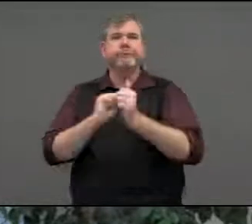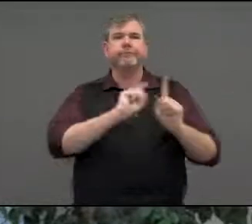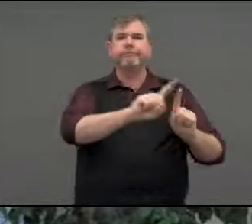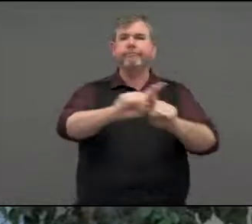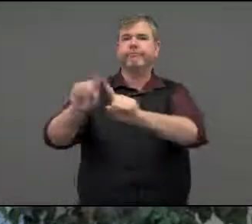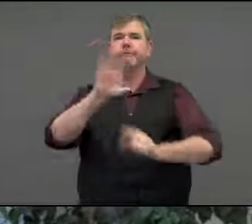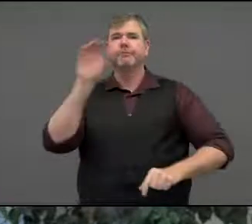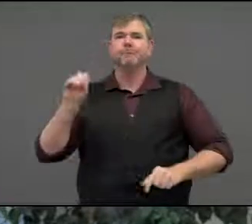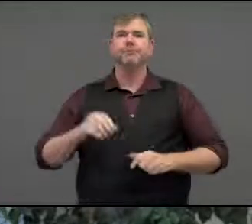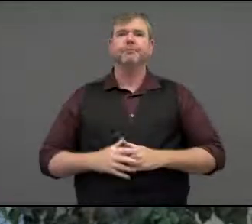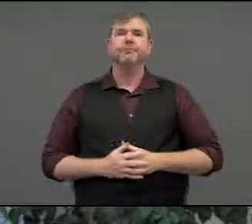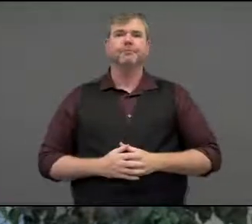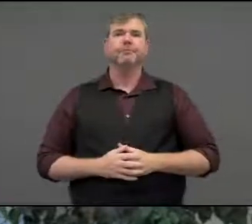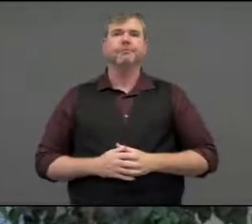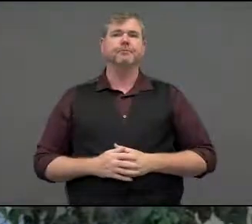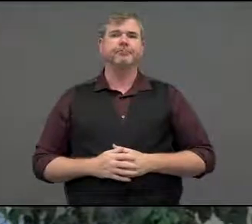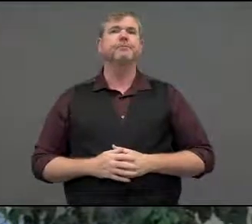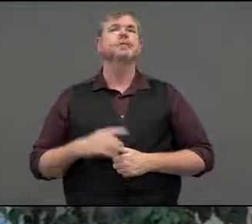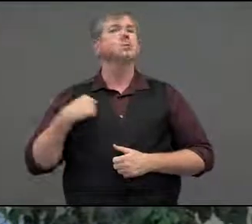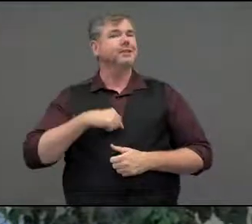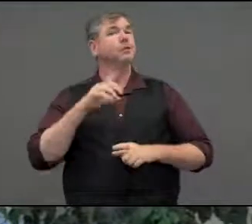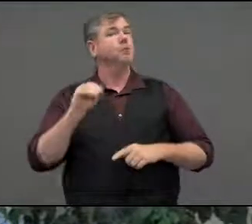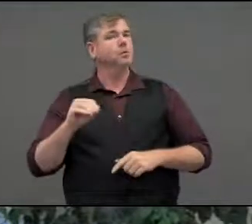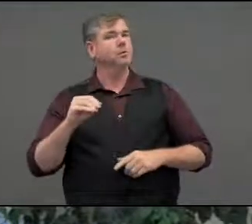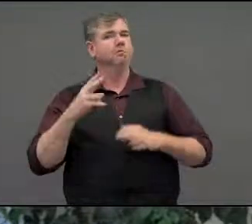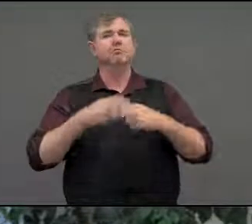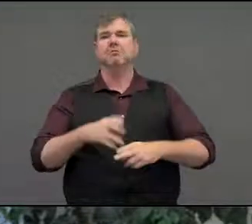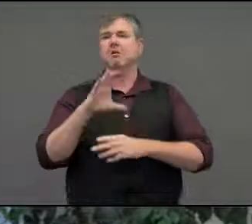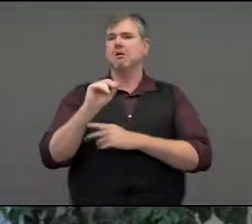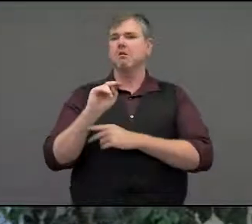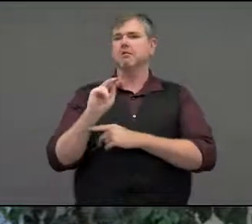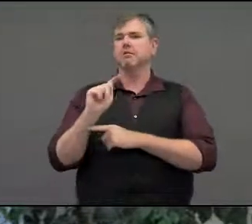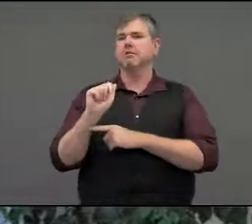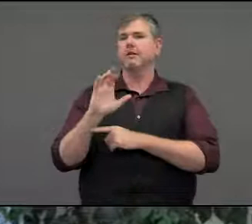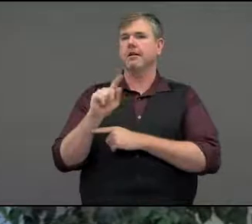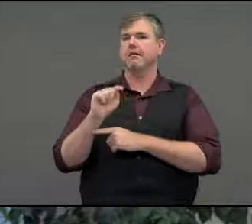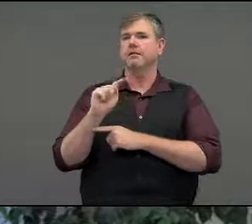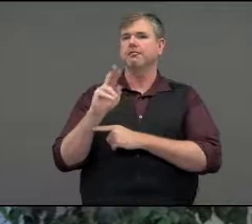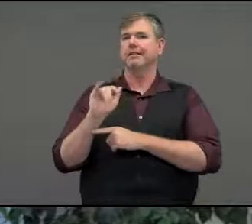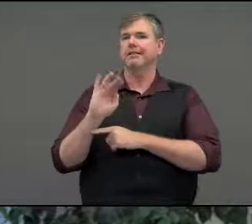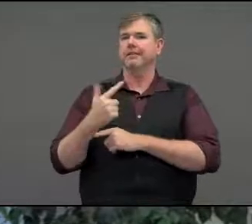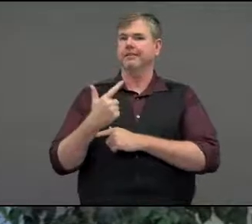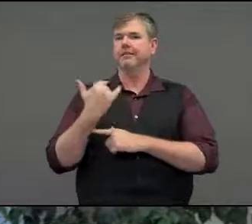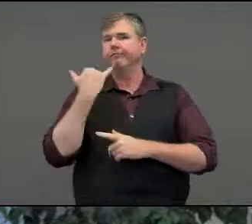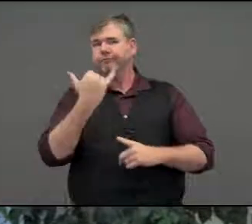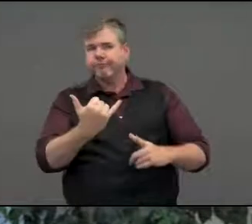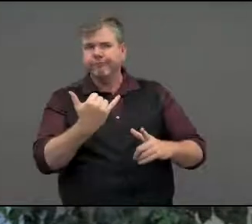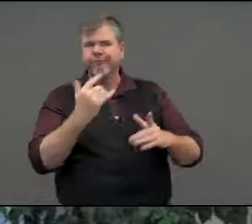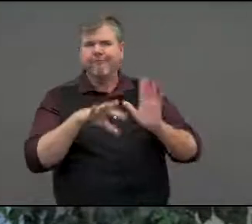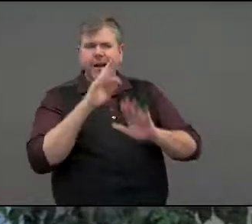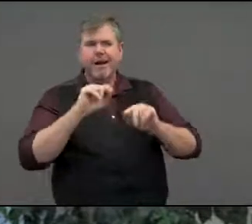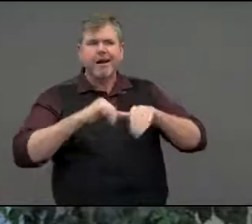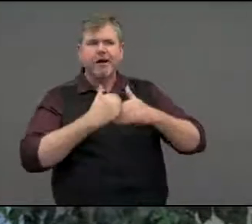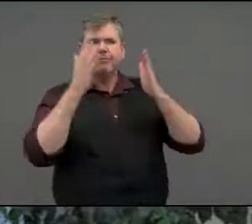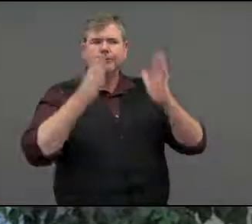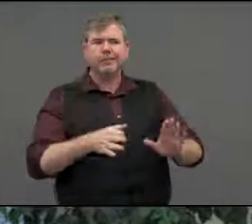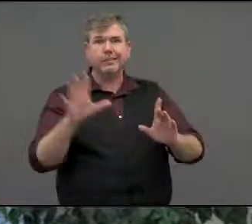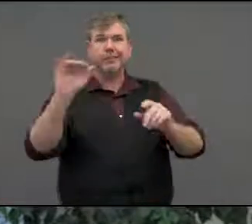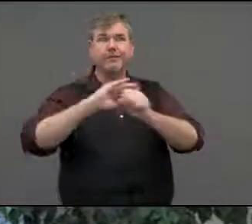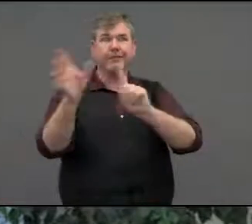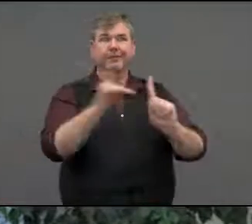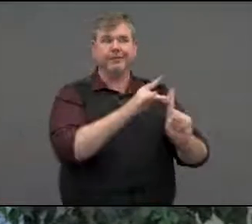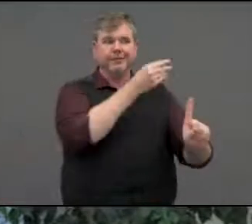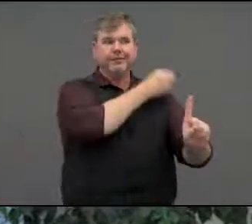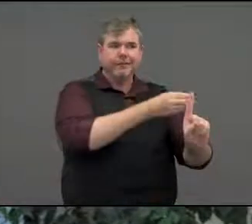spread. Here's the next question from our community. Are personal care businesses allowed to operate outdoors? Is this